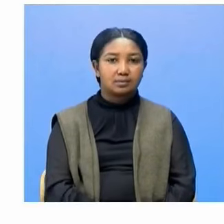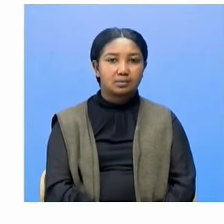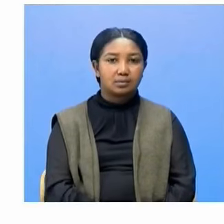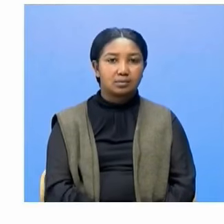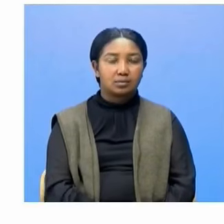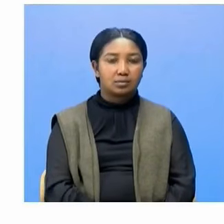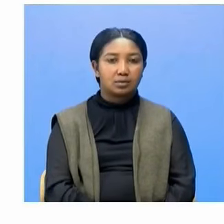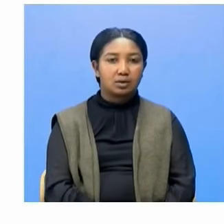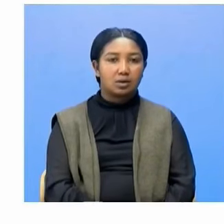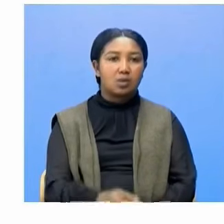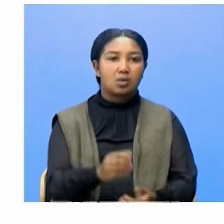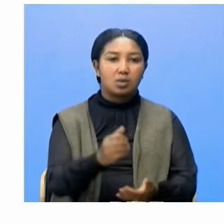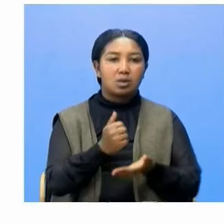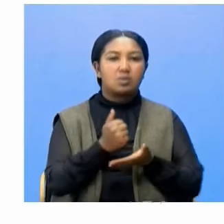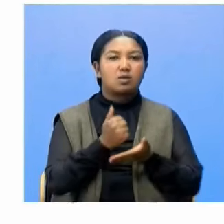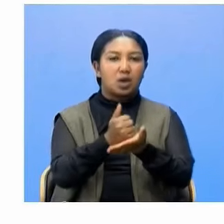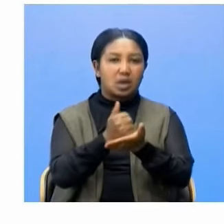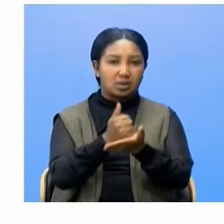donate